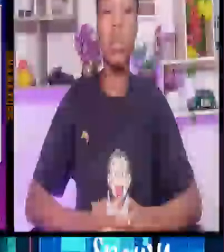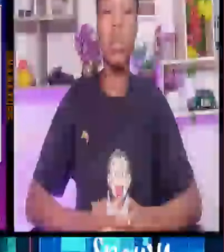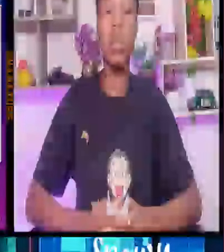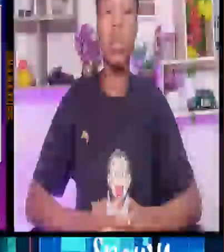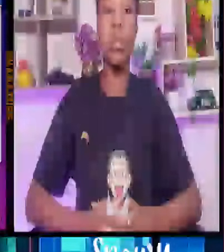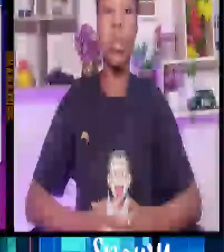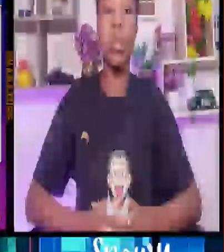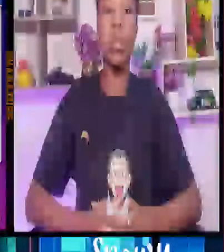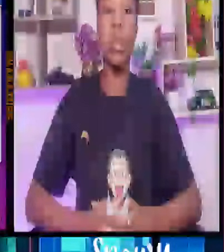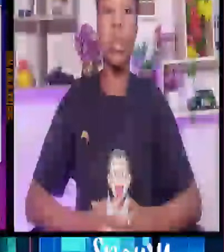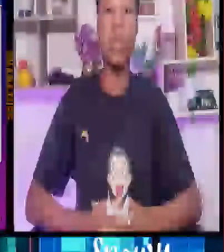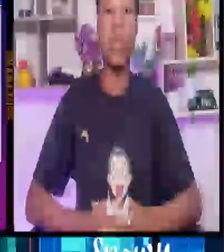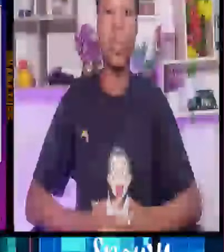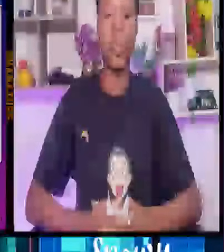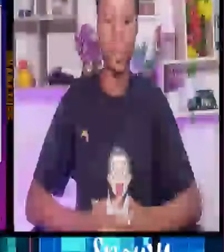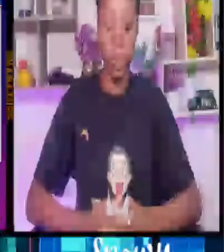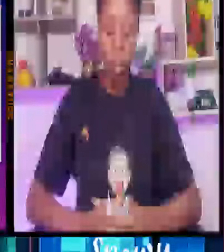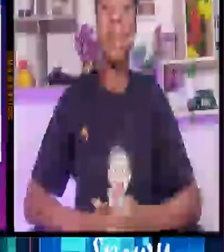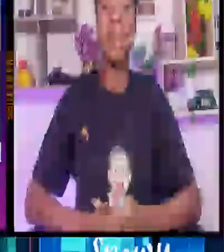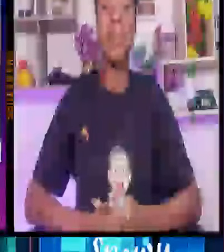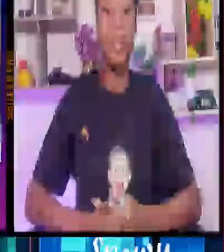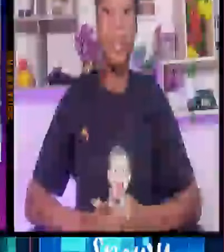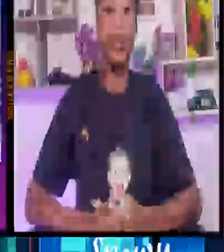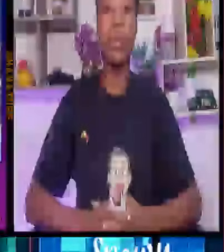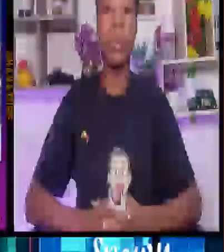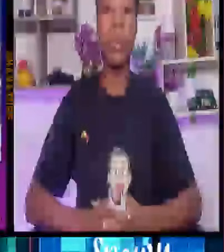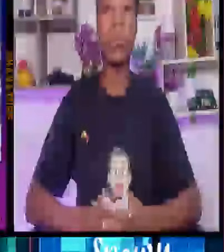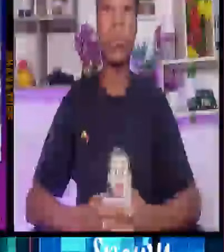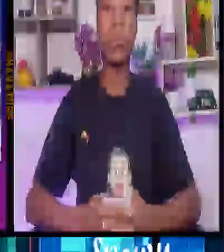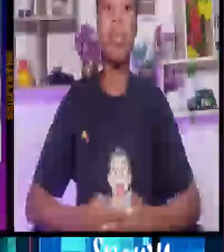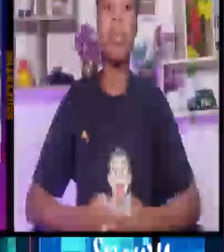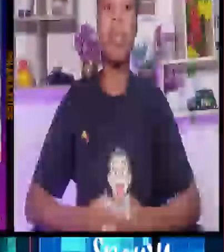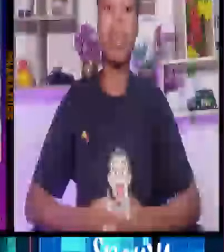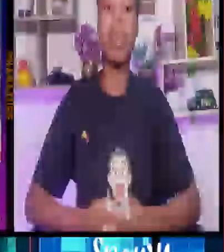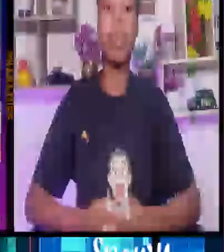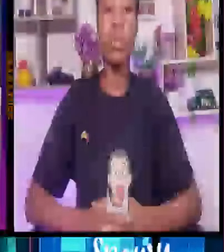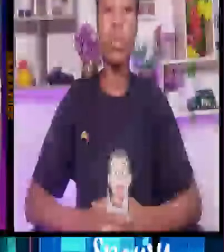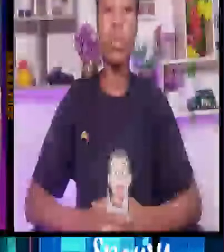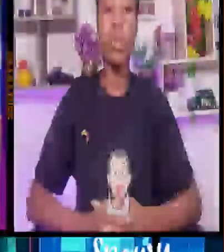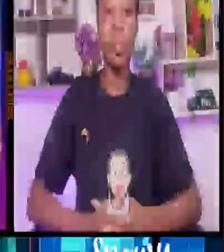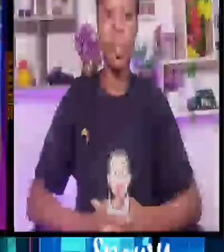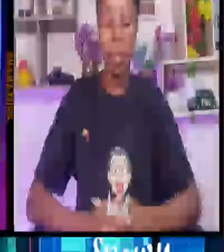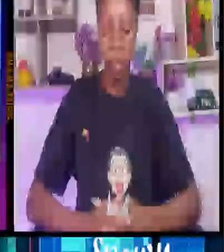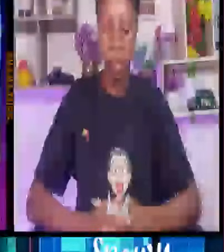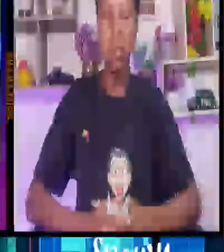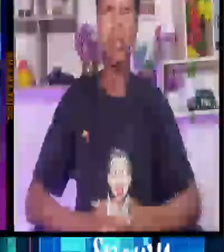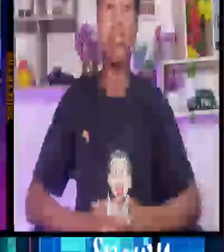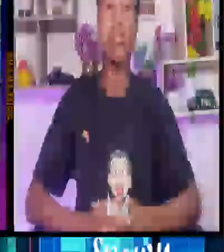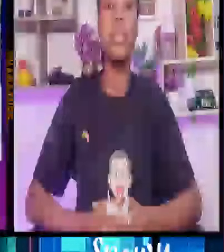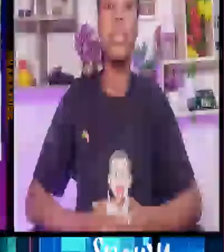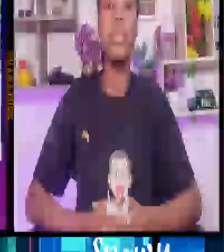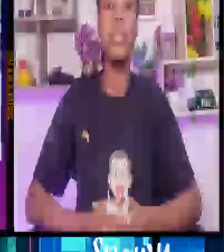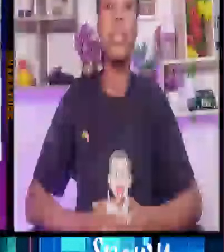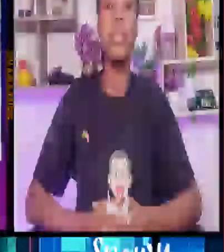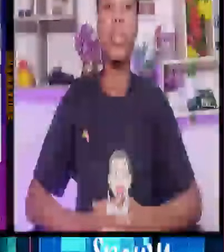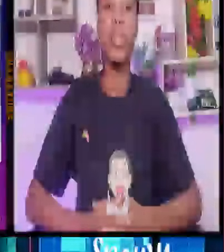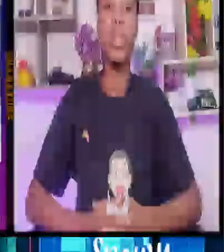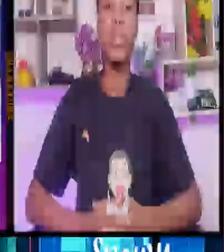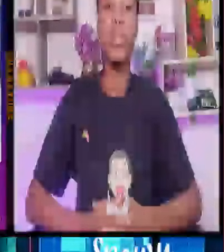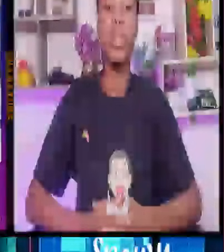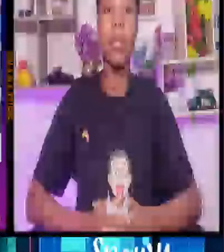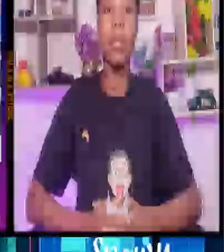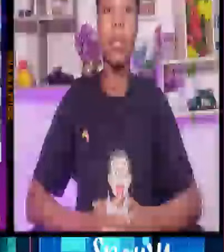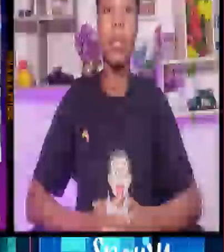towards constitutional reforms. There's a conference coming up in July. What is he doing? Why? Have you yourself